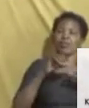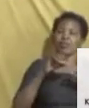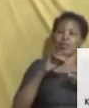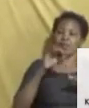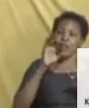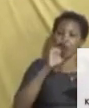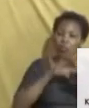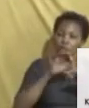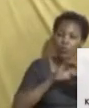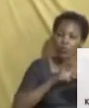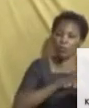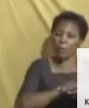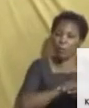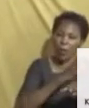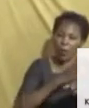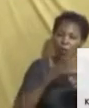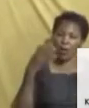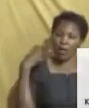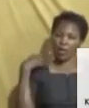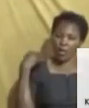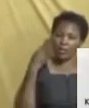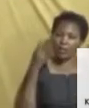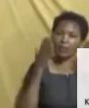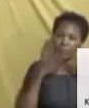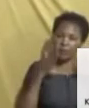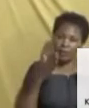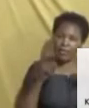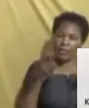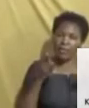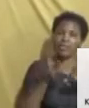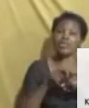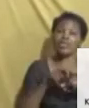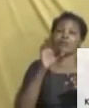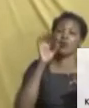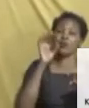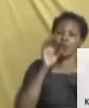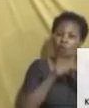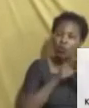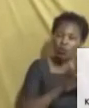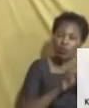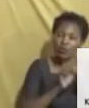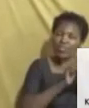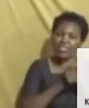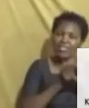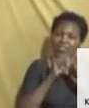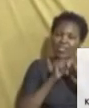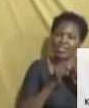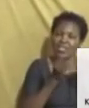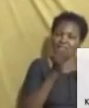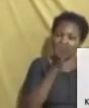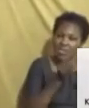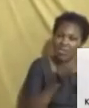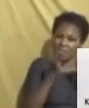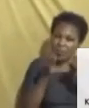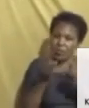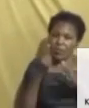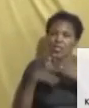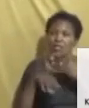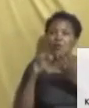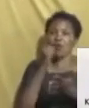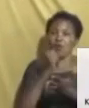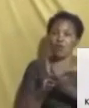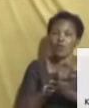has been exercised and the Constitution has been birthed, the individuals in office